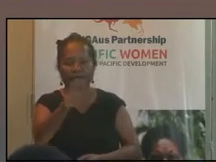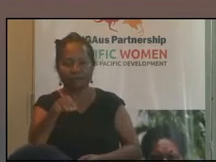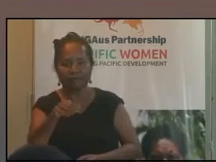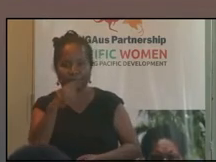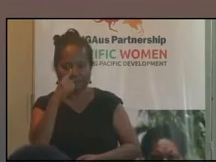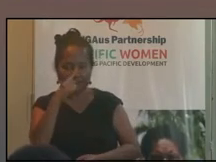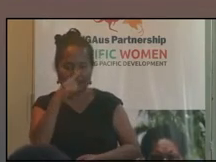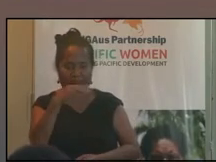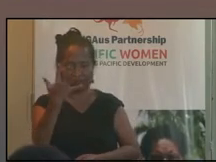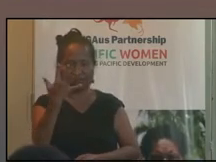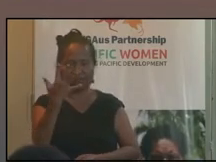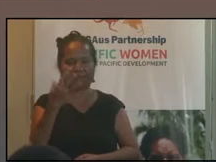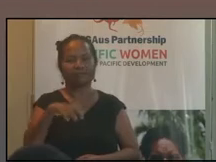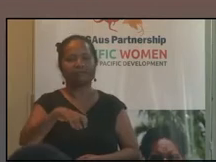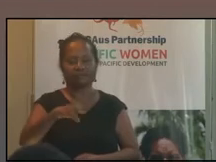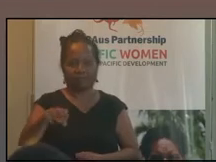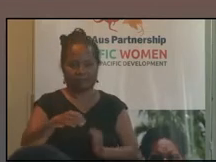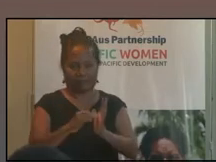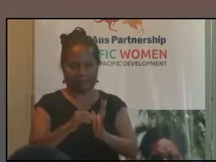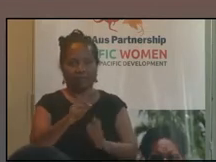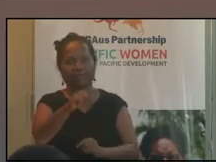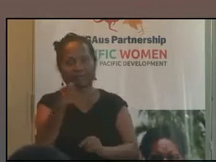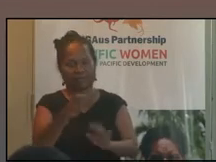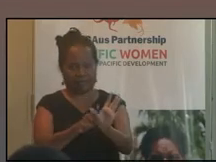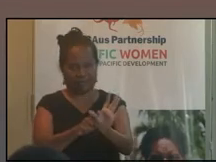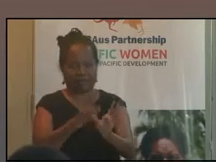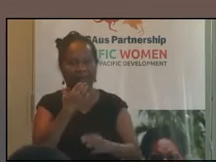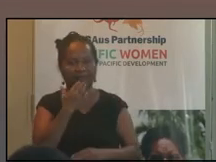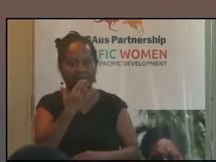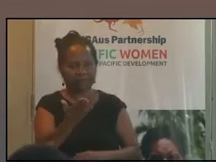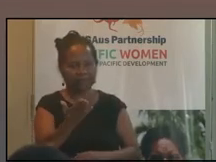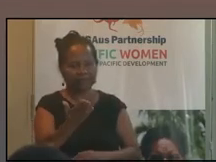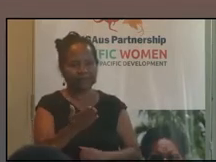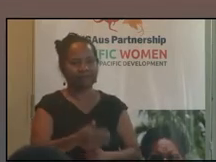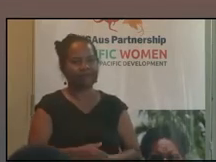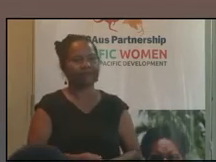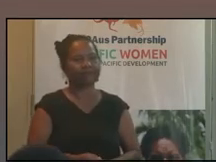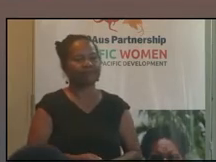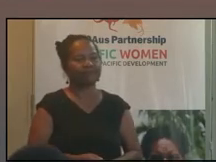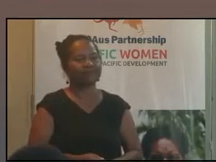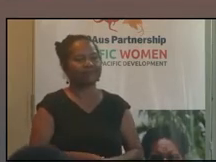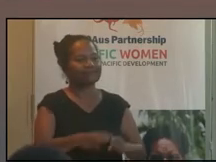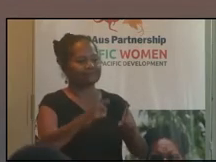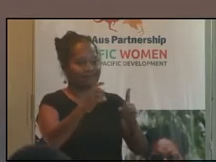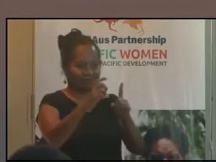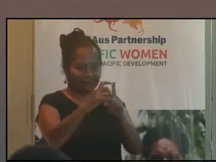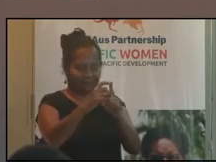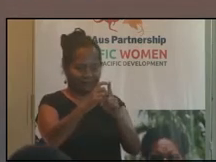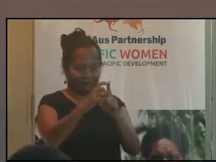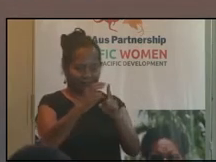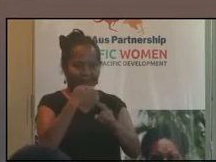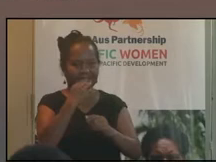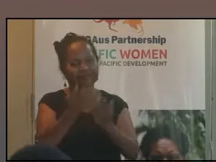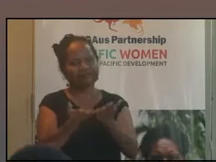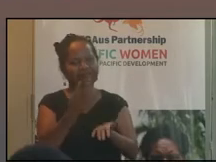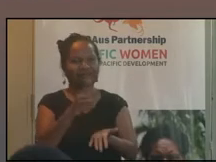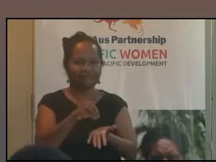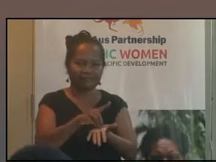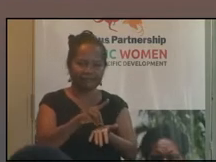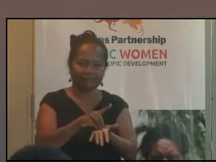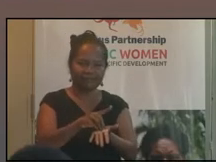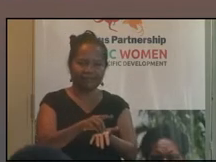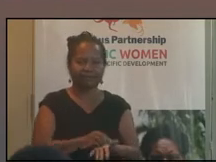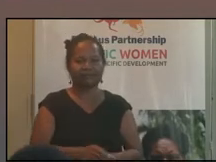five regional seats by next year. Thank you. Dr. Carr, thank you very much for that update. And thank you for the correction as